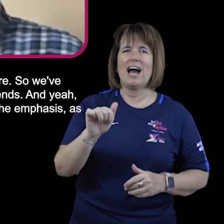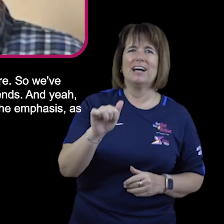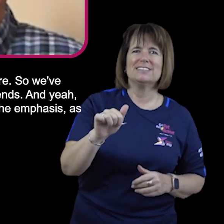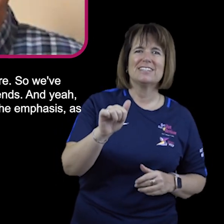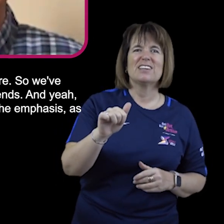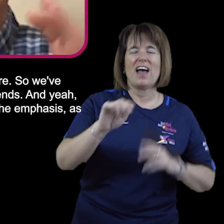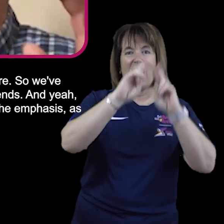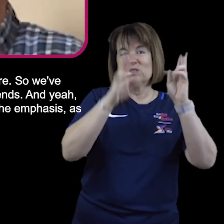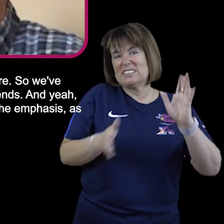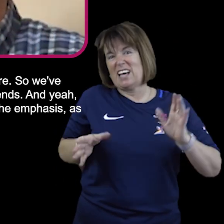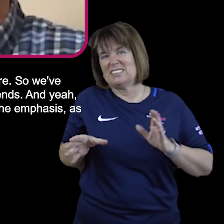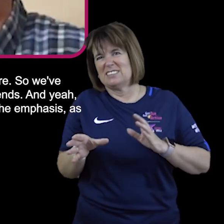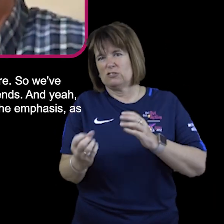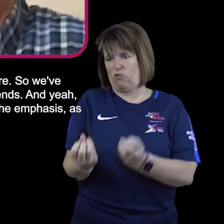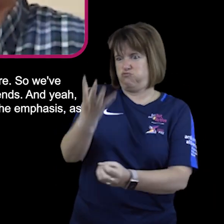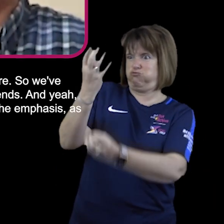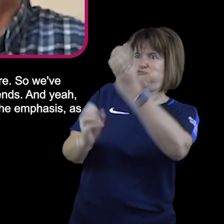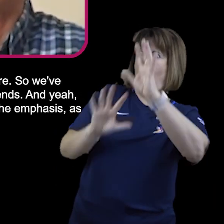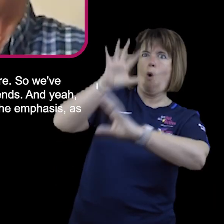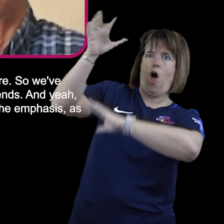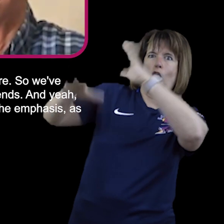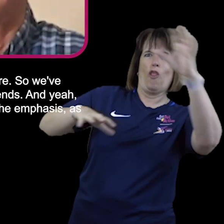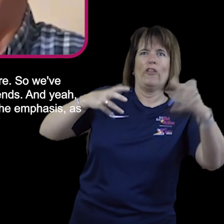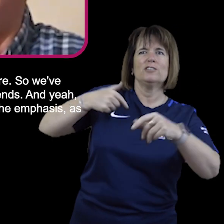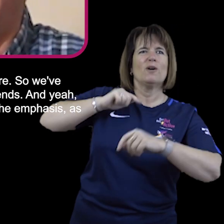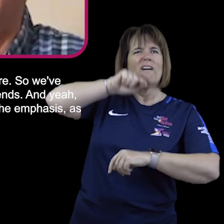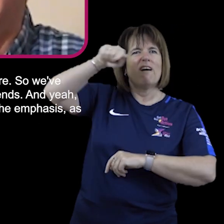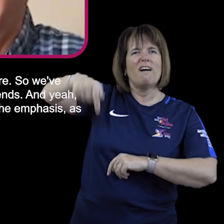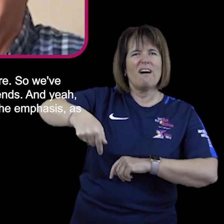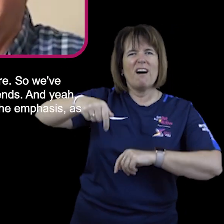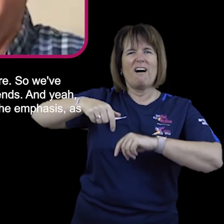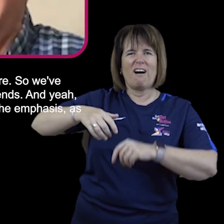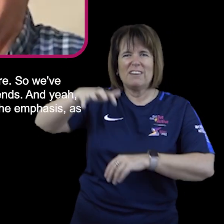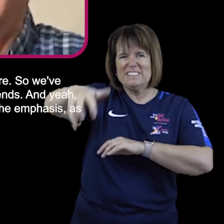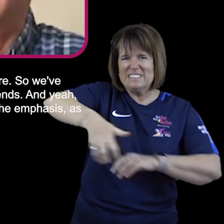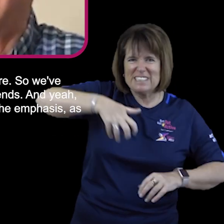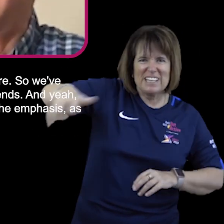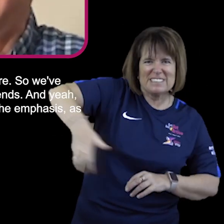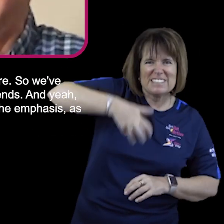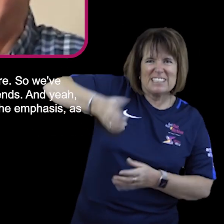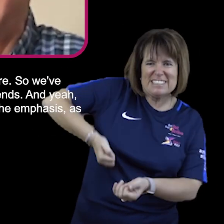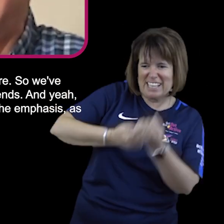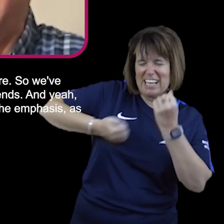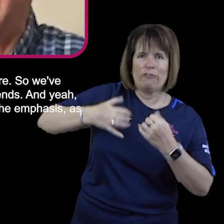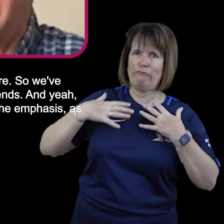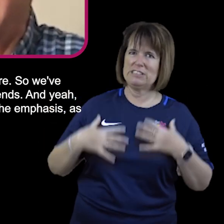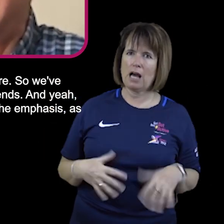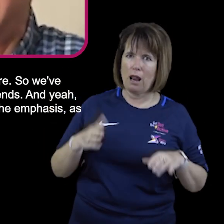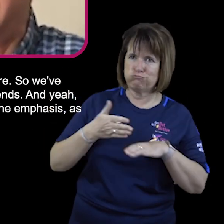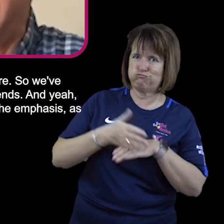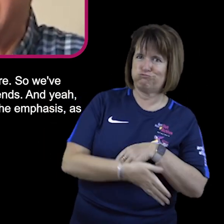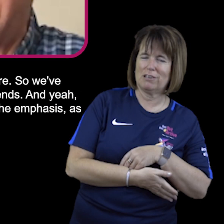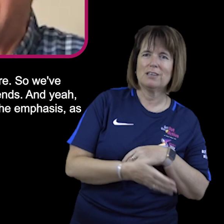Yes. So the gardens at the side of the house was totally overgrown when we got there. So we've spent some time digging it